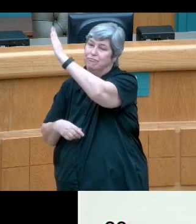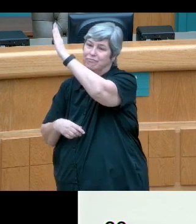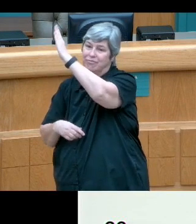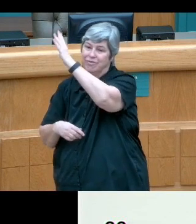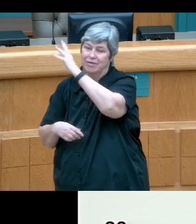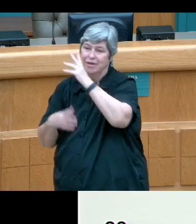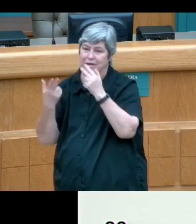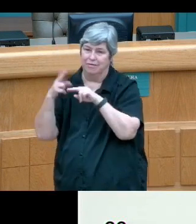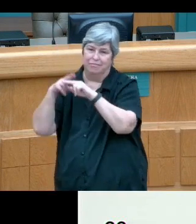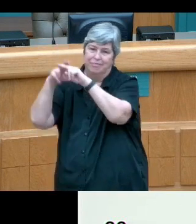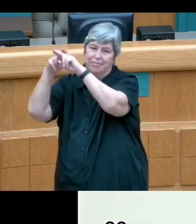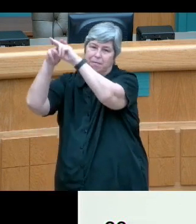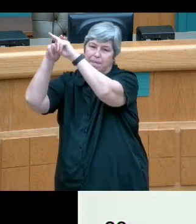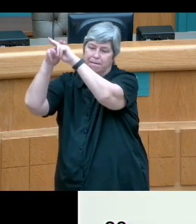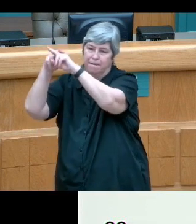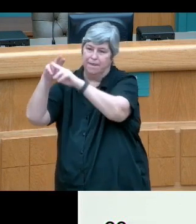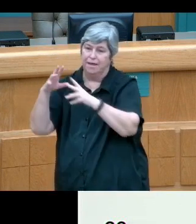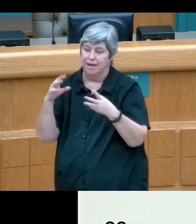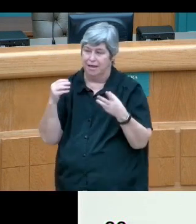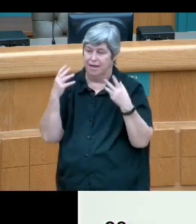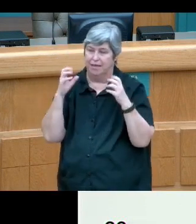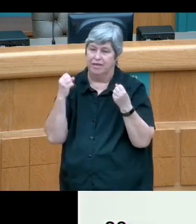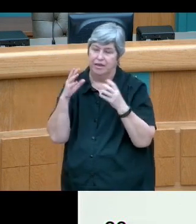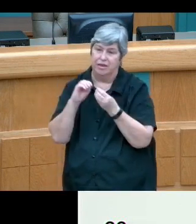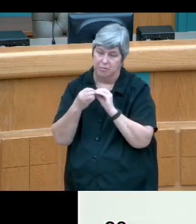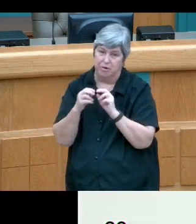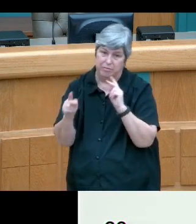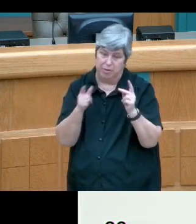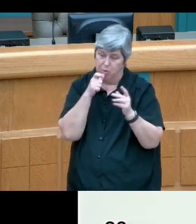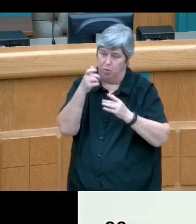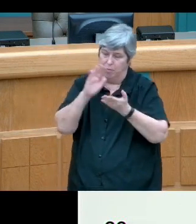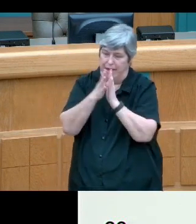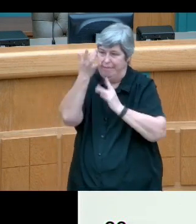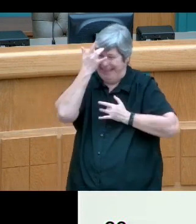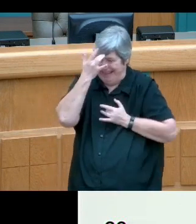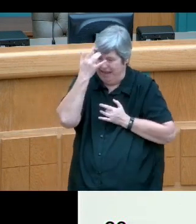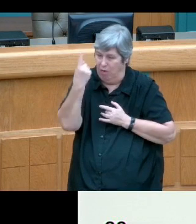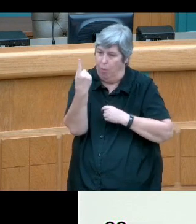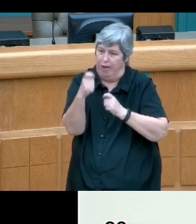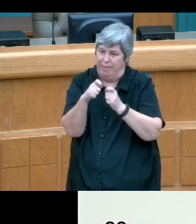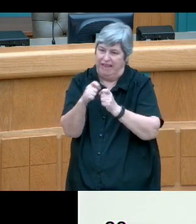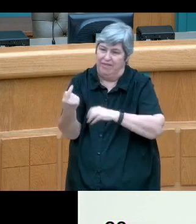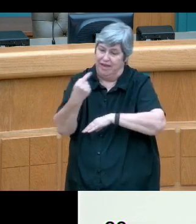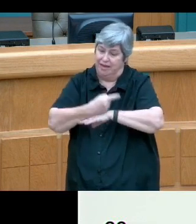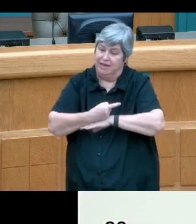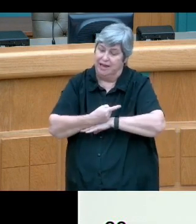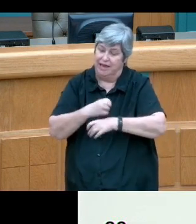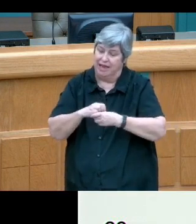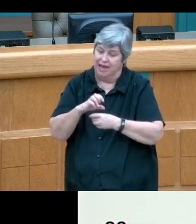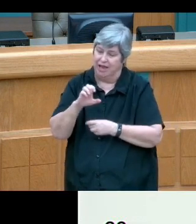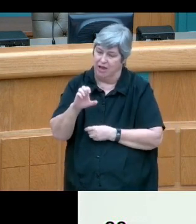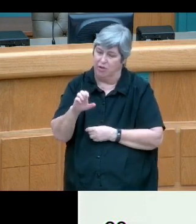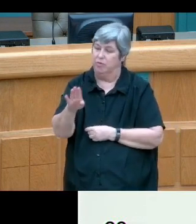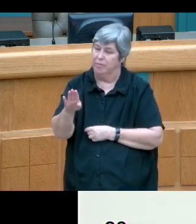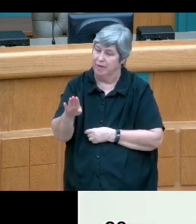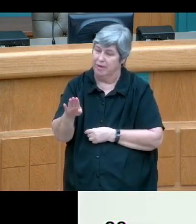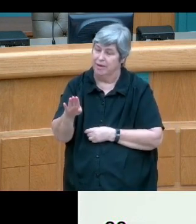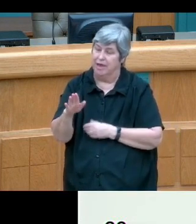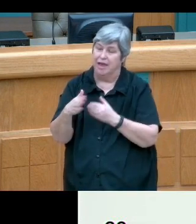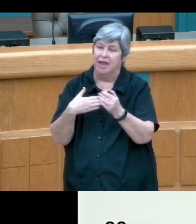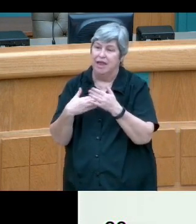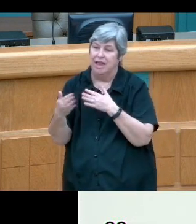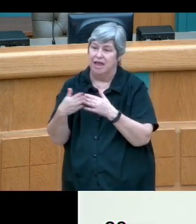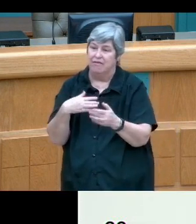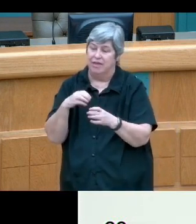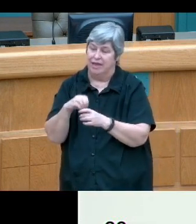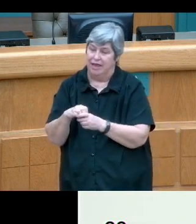have a rapid increase in the amount of people that are infected on any one given day in the coastal bend area. Even within